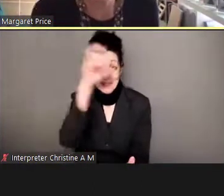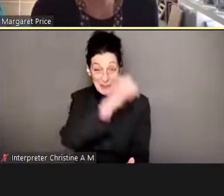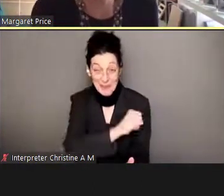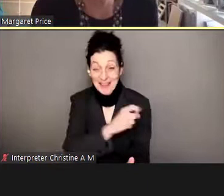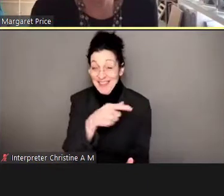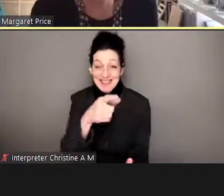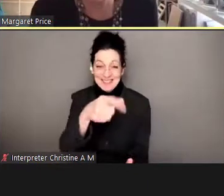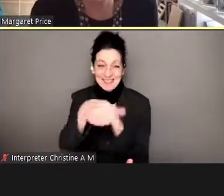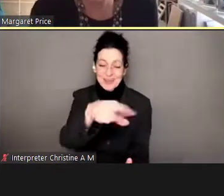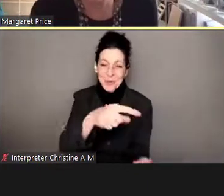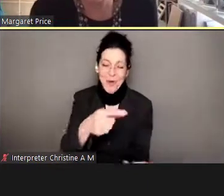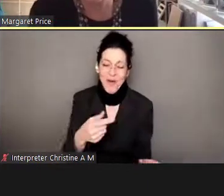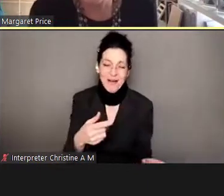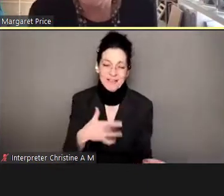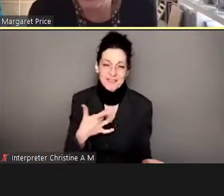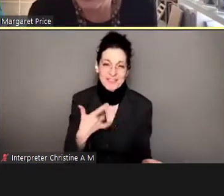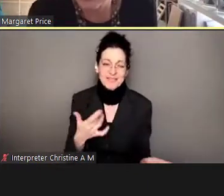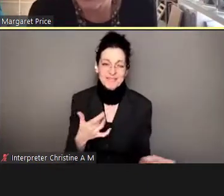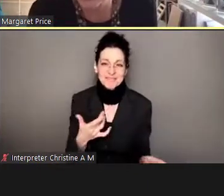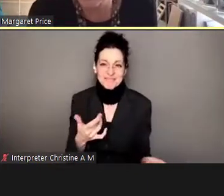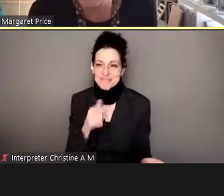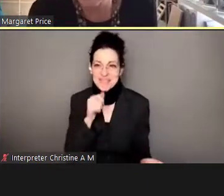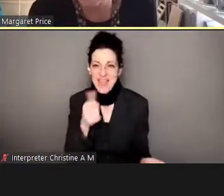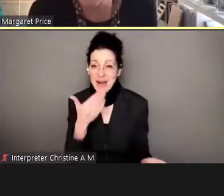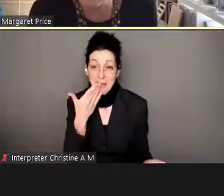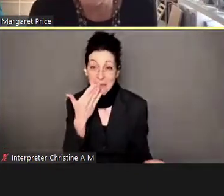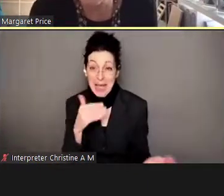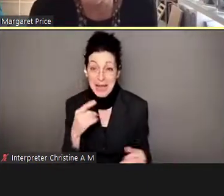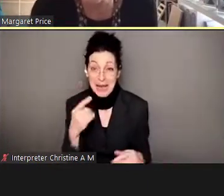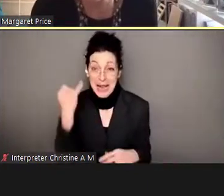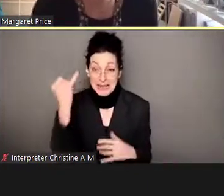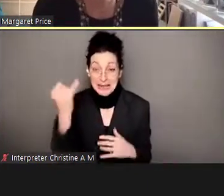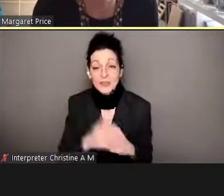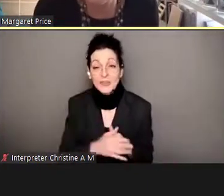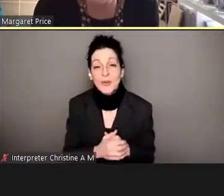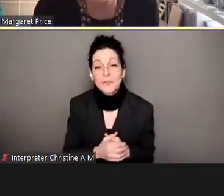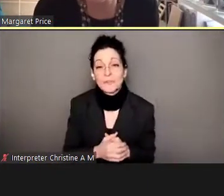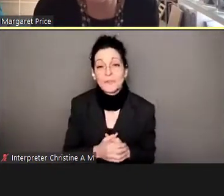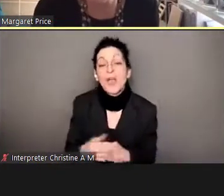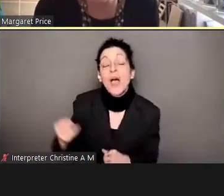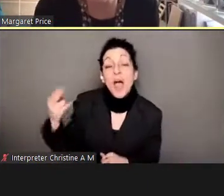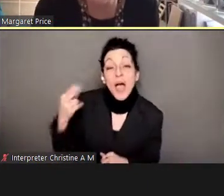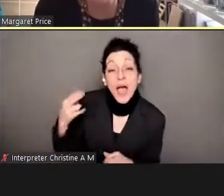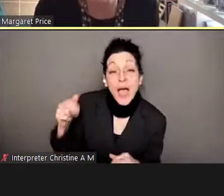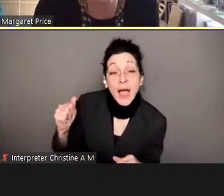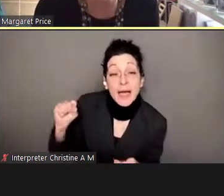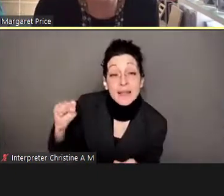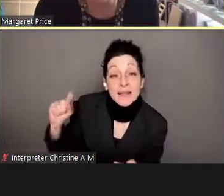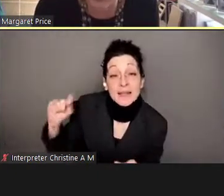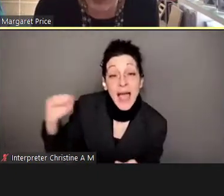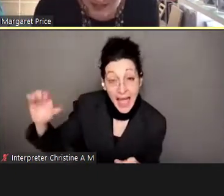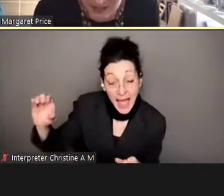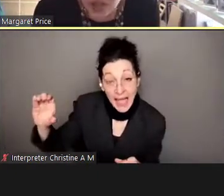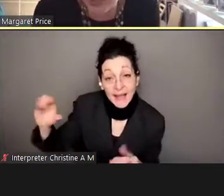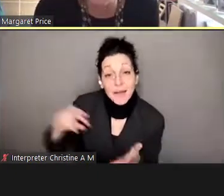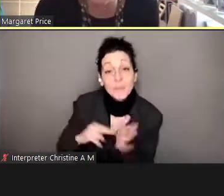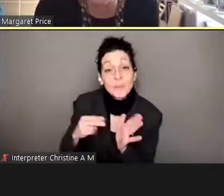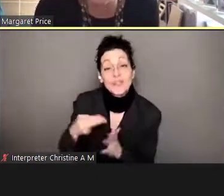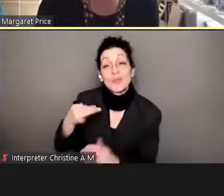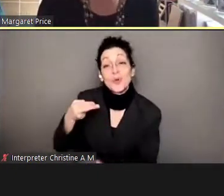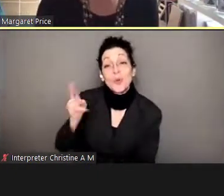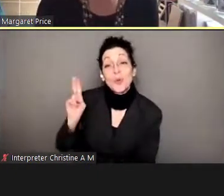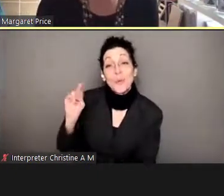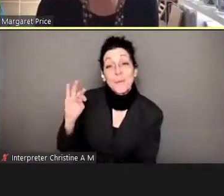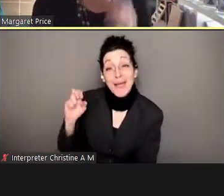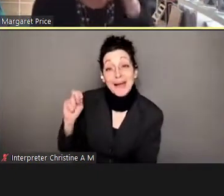Oh, thank you. Imari has shared Haystack stands for Humanities, Arts, Science, Technology,